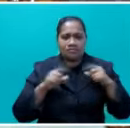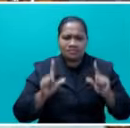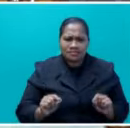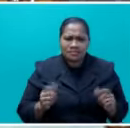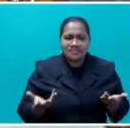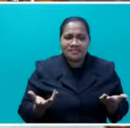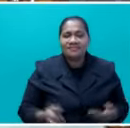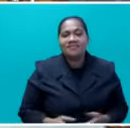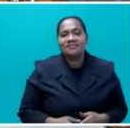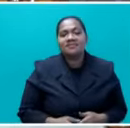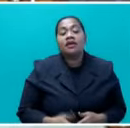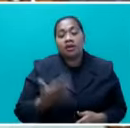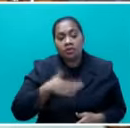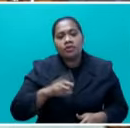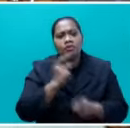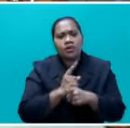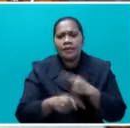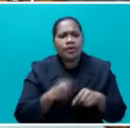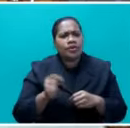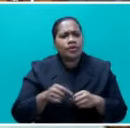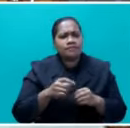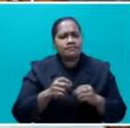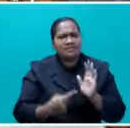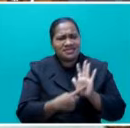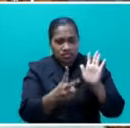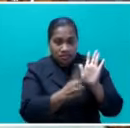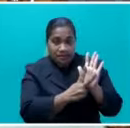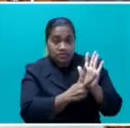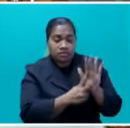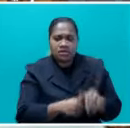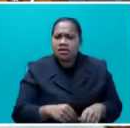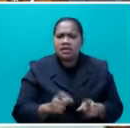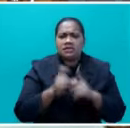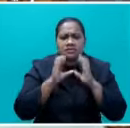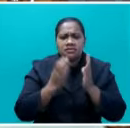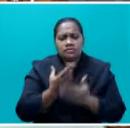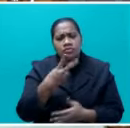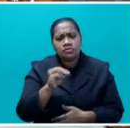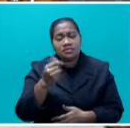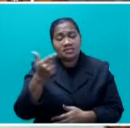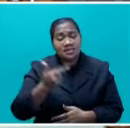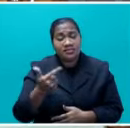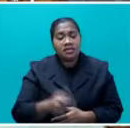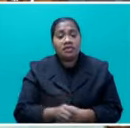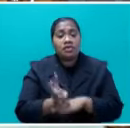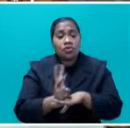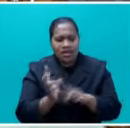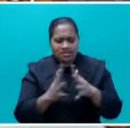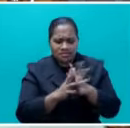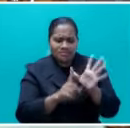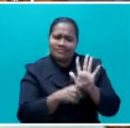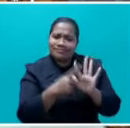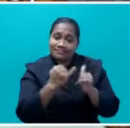very quickly talk about digital television. In December 2017, the digital television platform through Wailesi was launched with 10